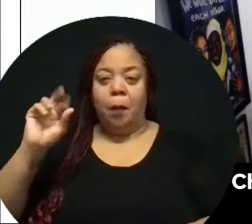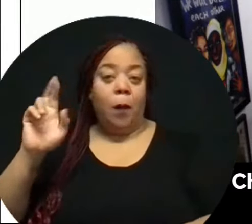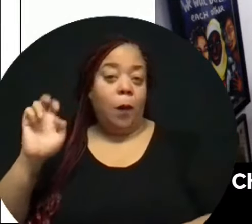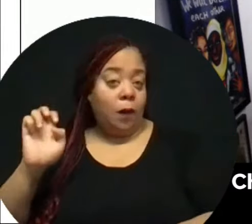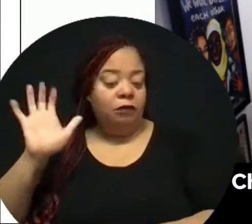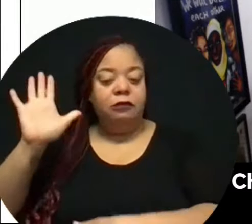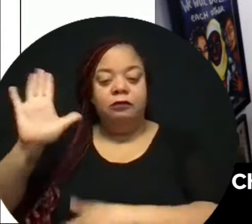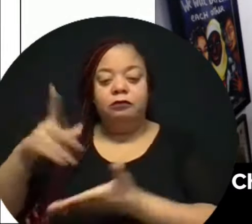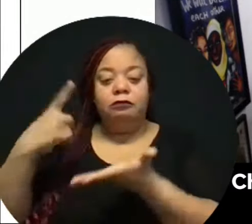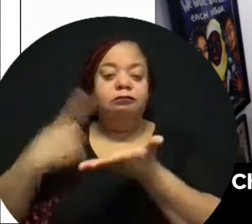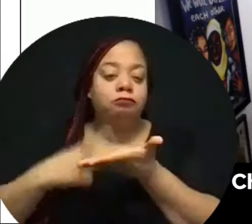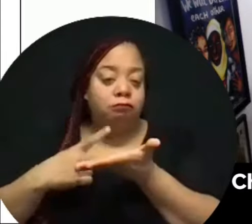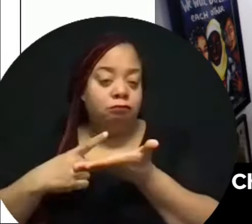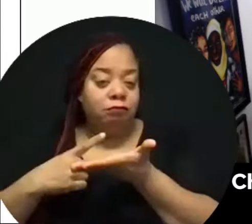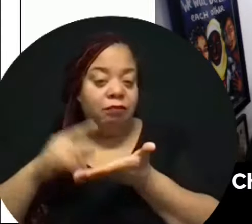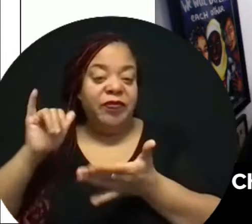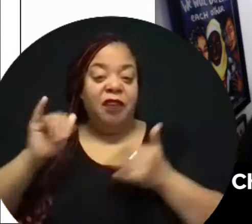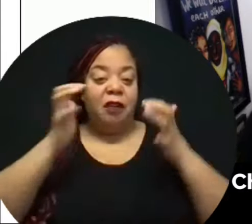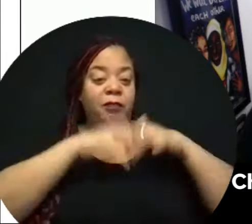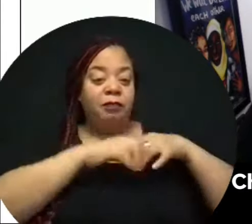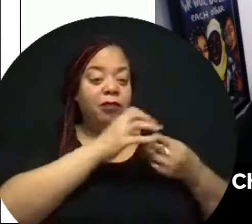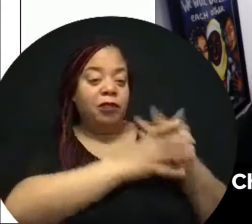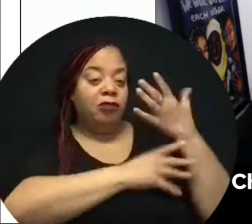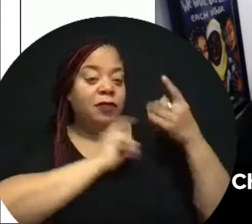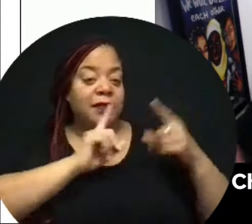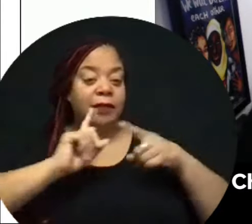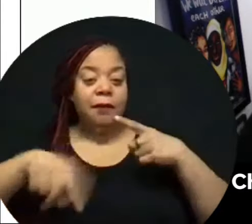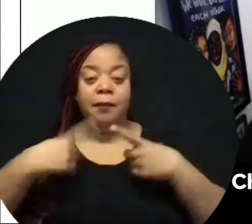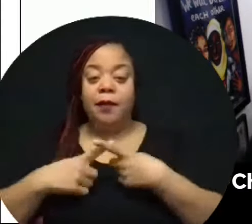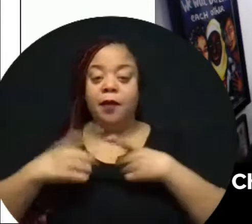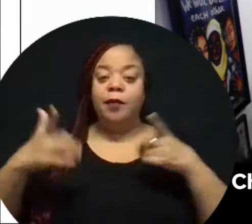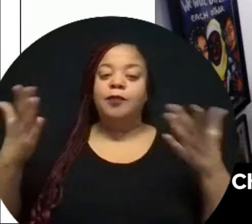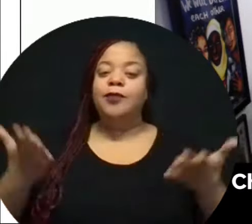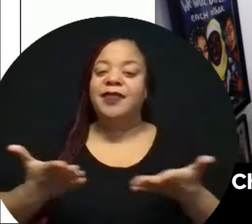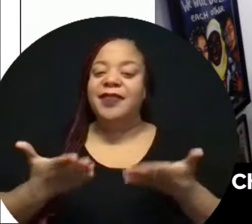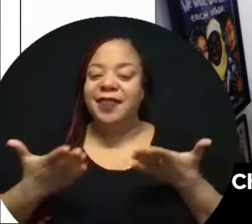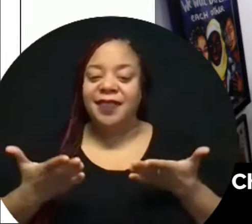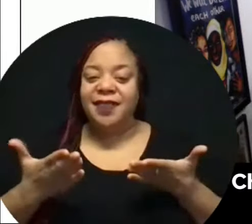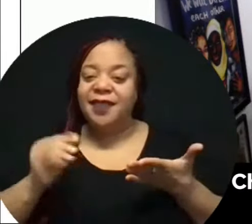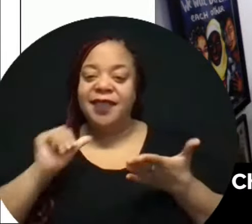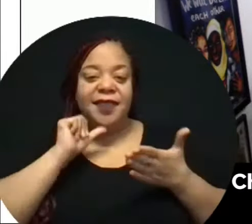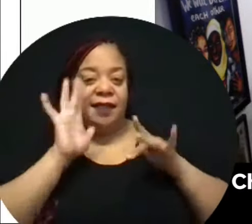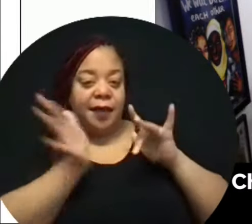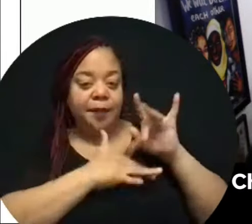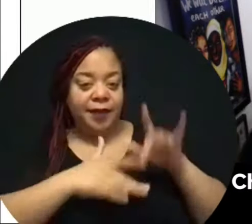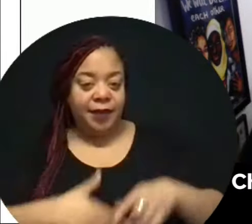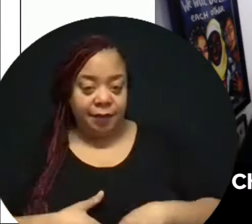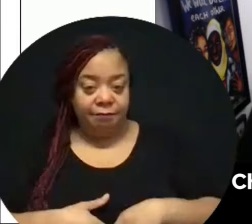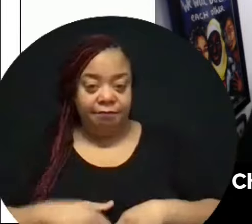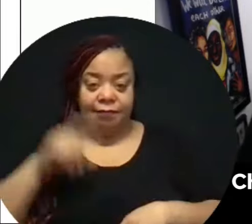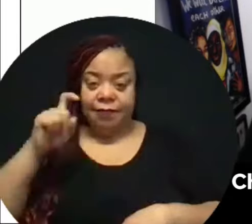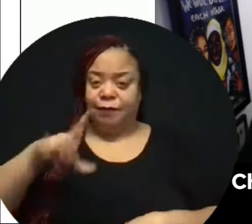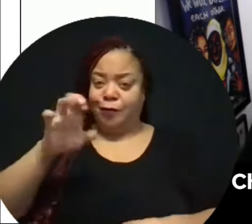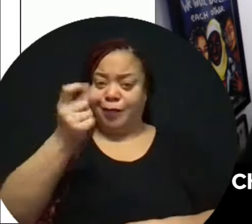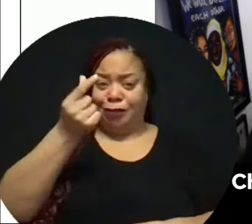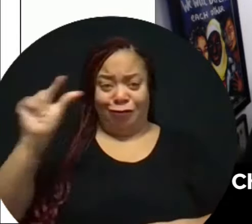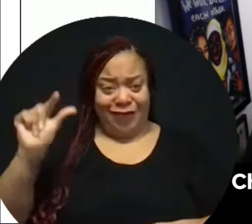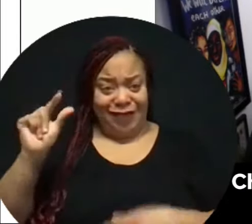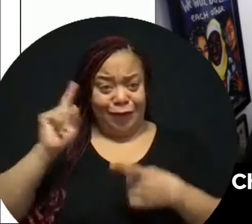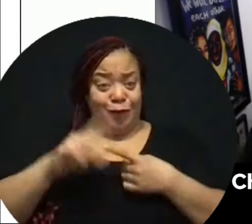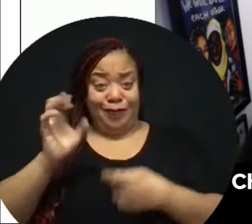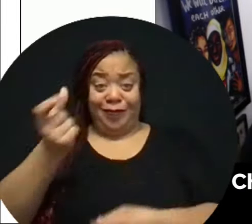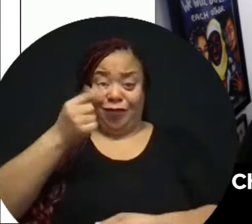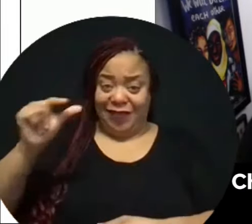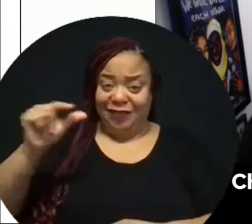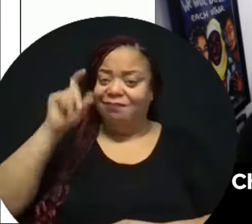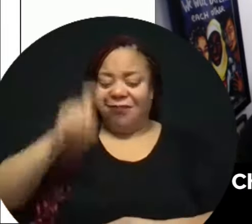to be international. So we at Study and Struggle just built on that and added intersectional as a fourth analytical category